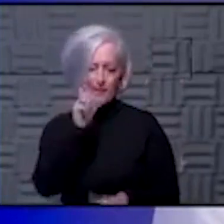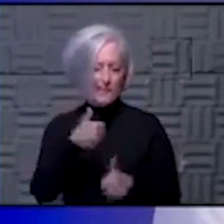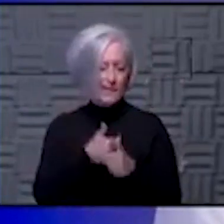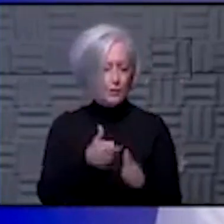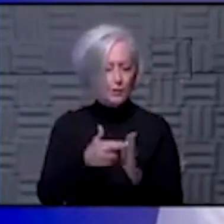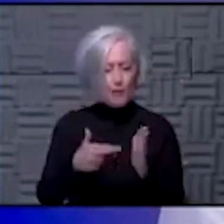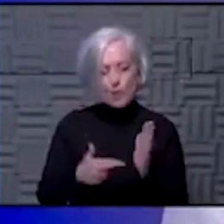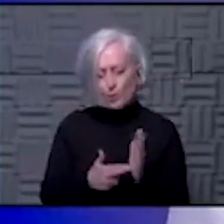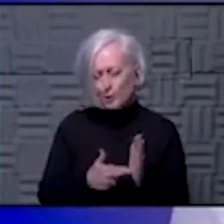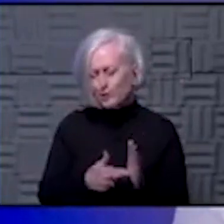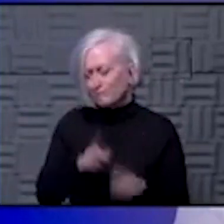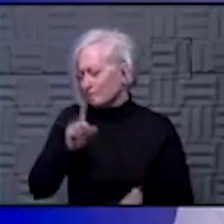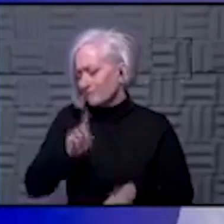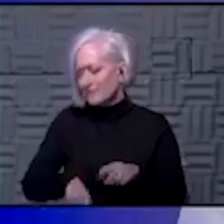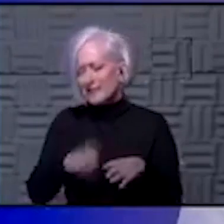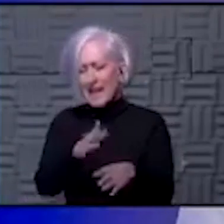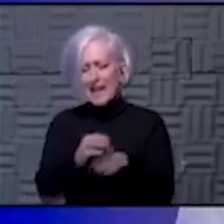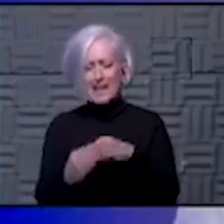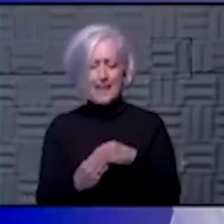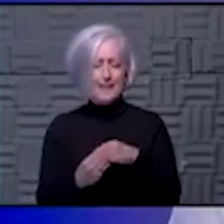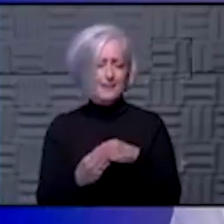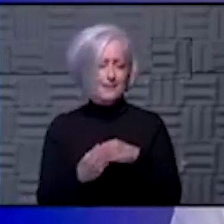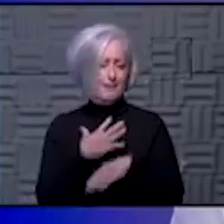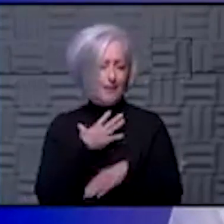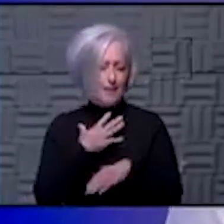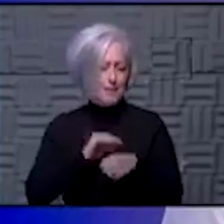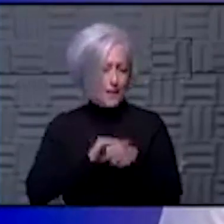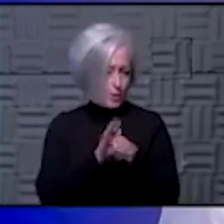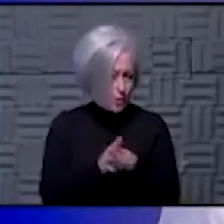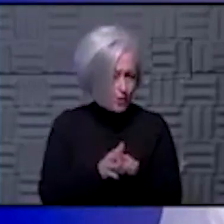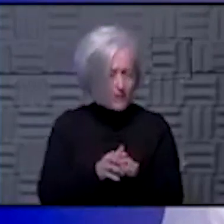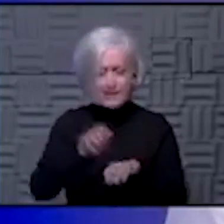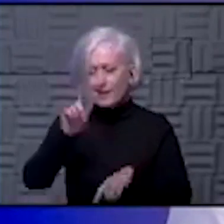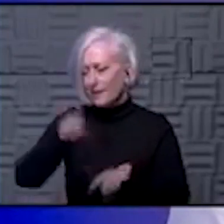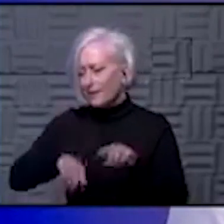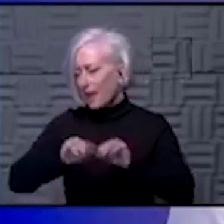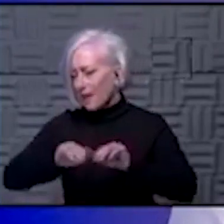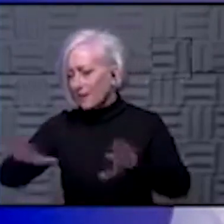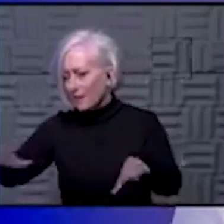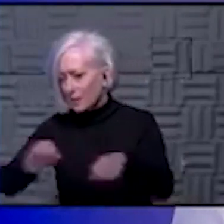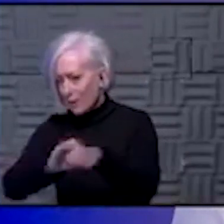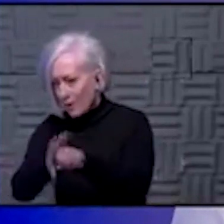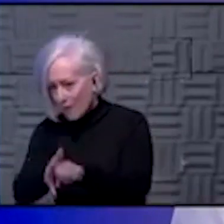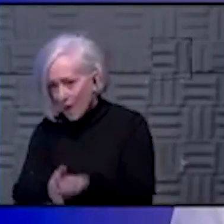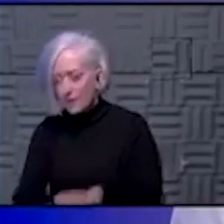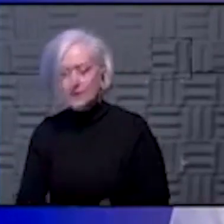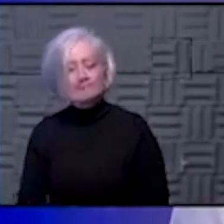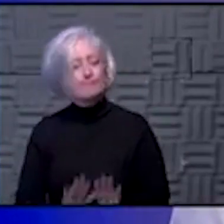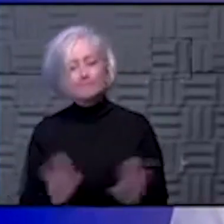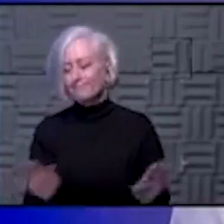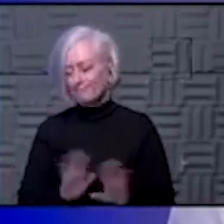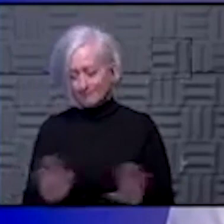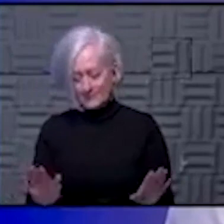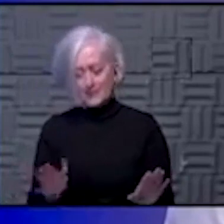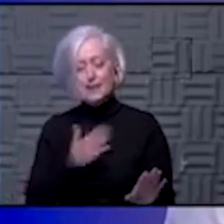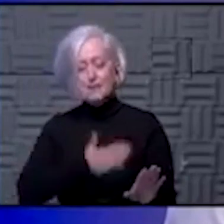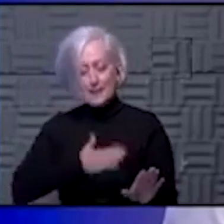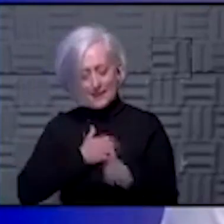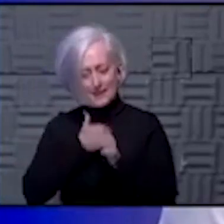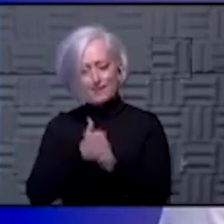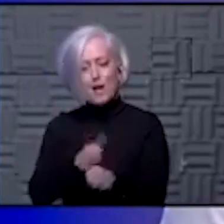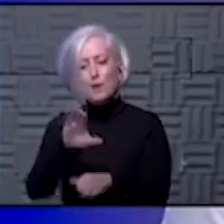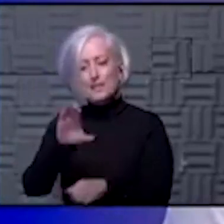they can't get the disease, or they can't spread the disease. So unfortunately, we would still recommend everybody really listen to the